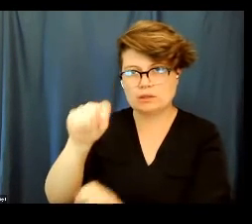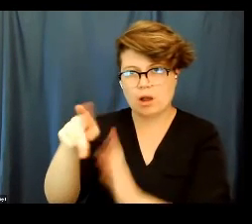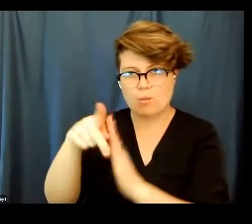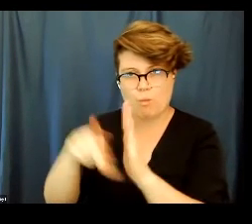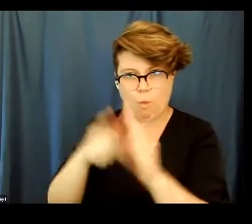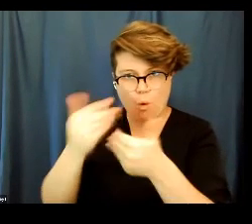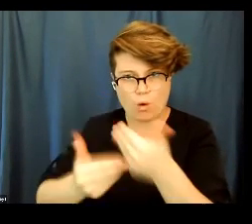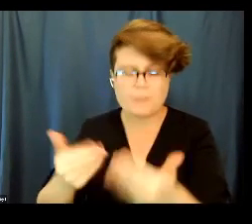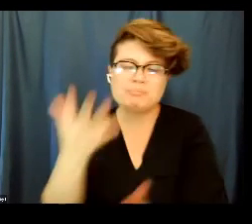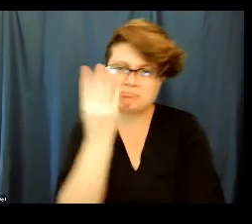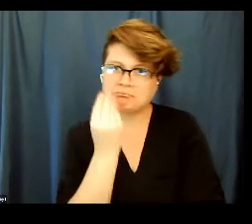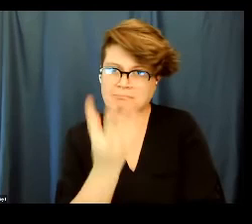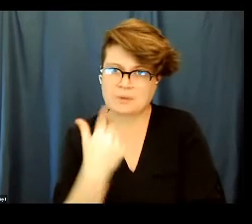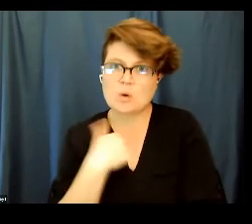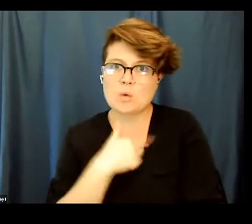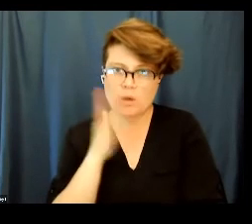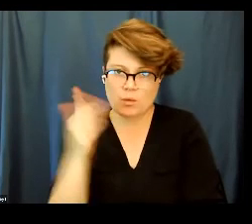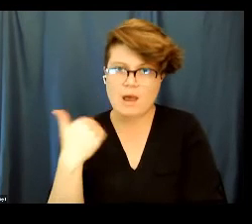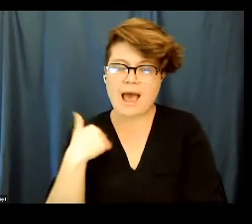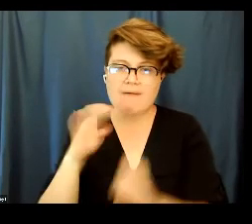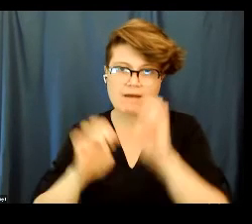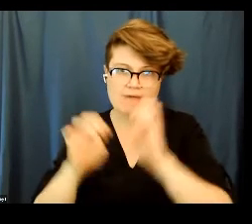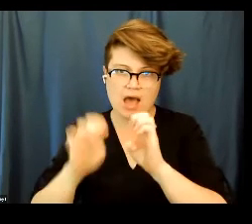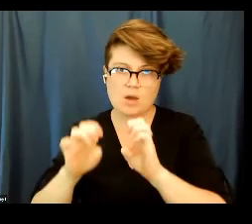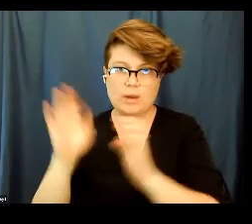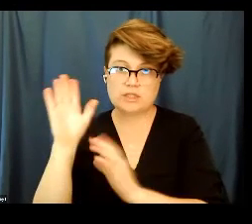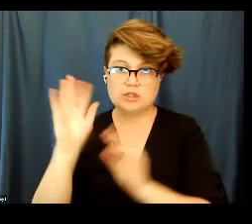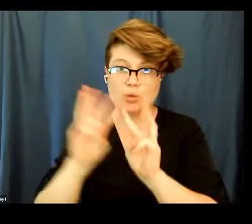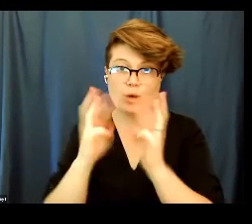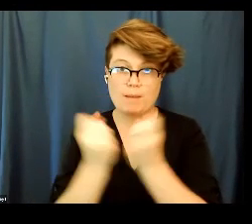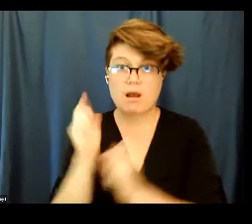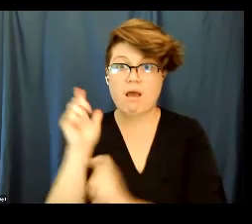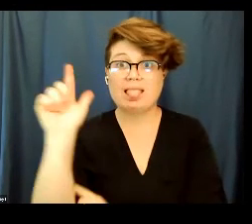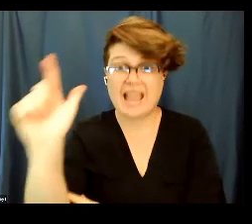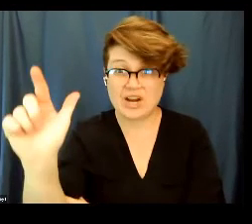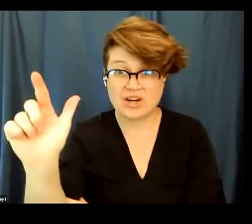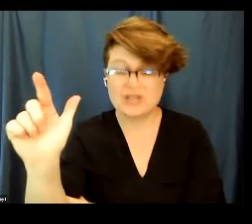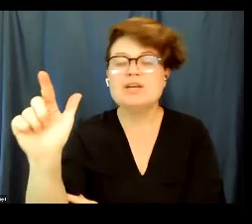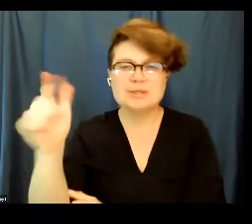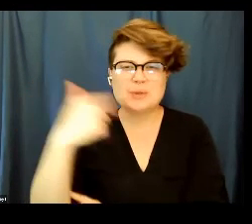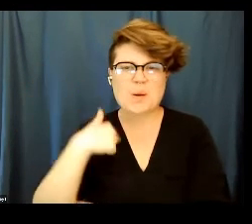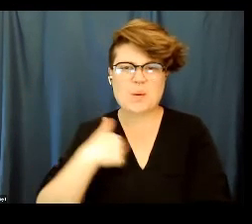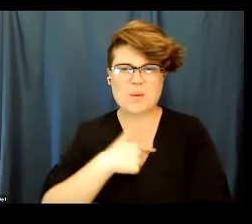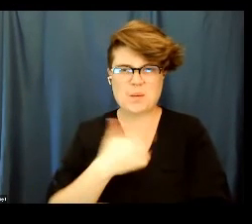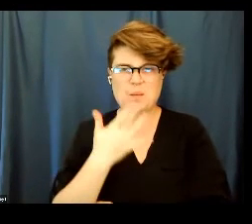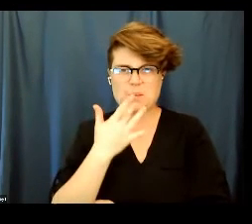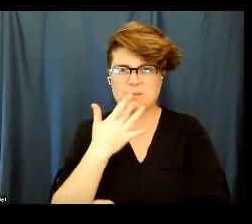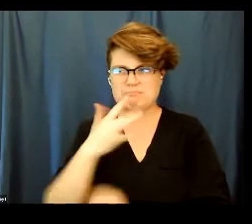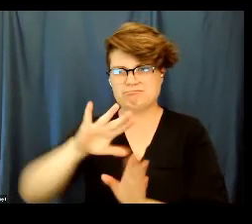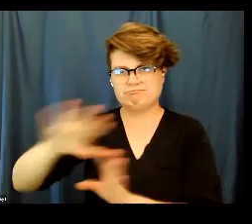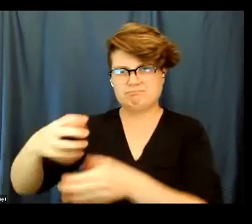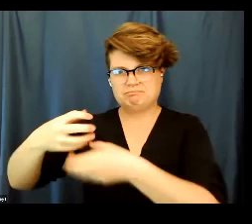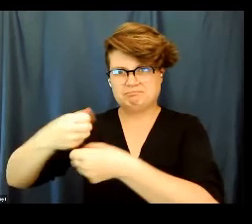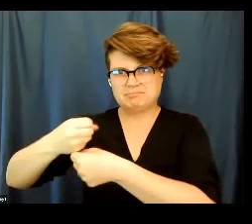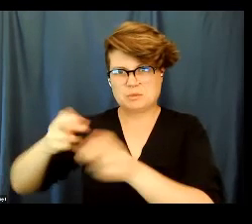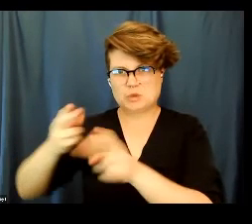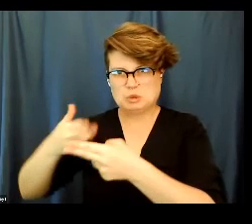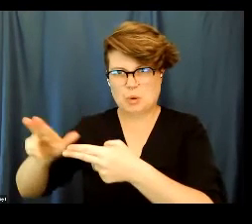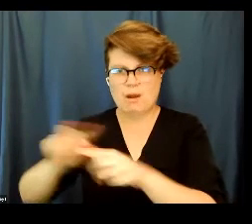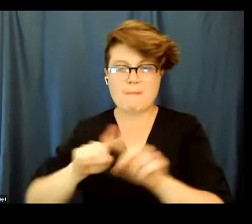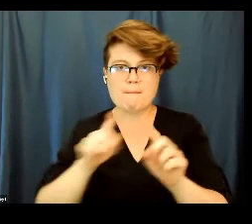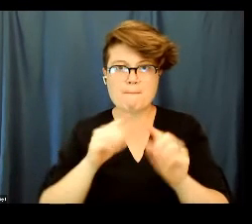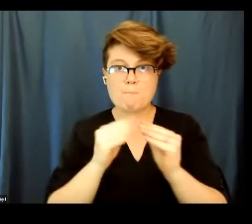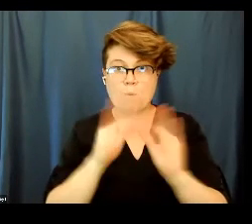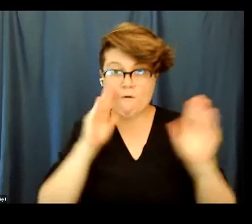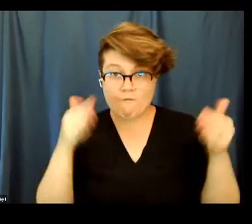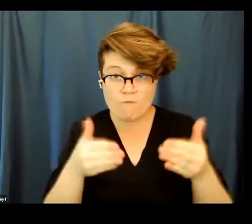to do an evaluation webinar at some point in the future. So we're not going to spend too much time on that. We're mostly going to be focusing on the